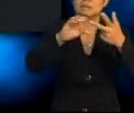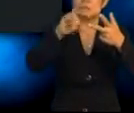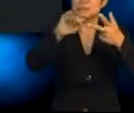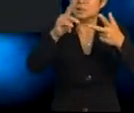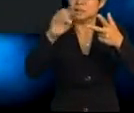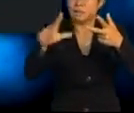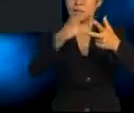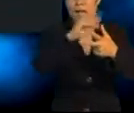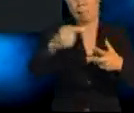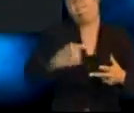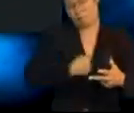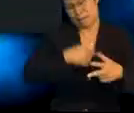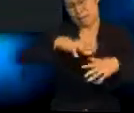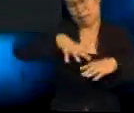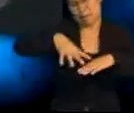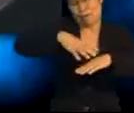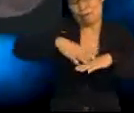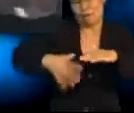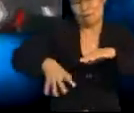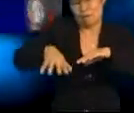and me.